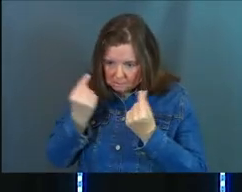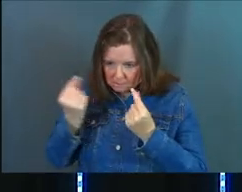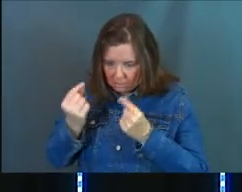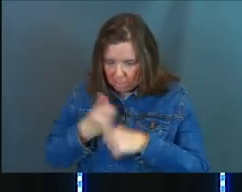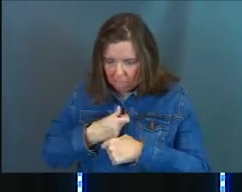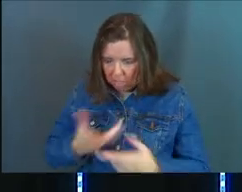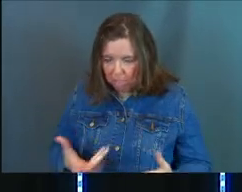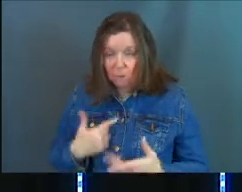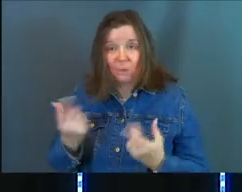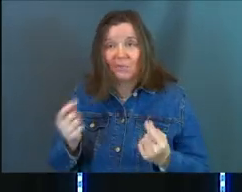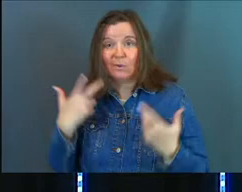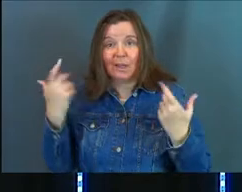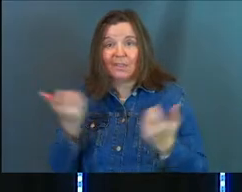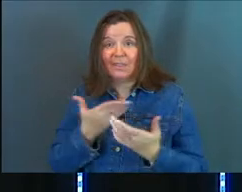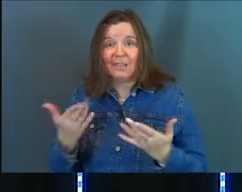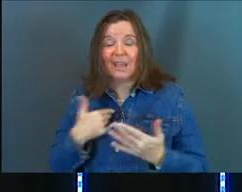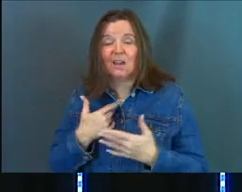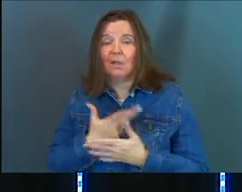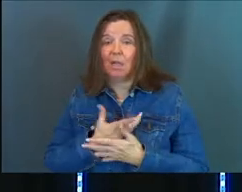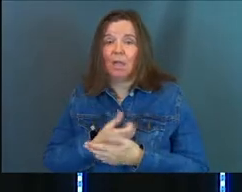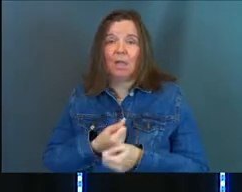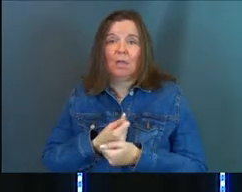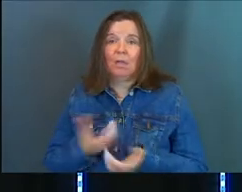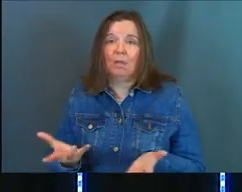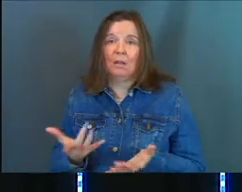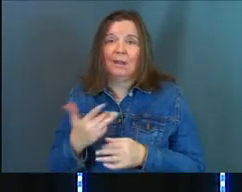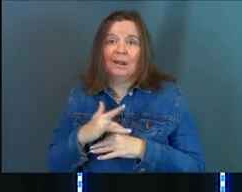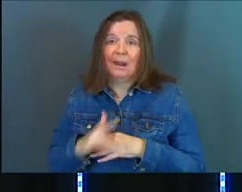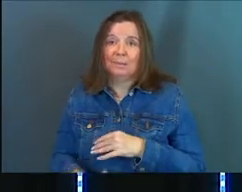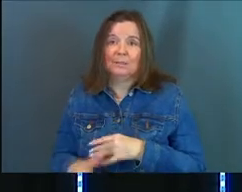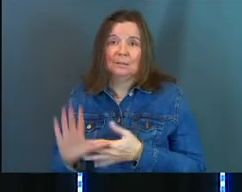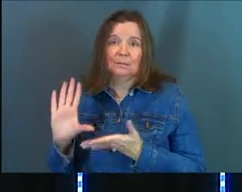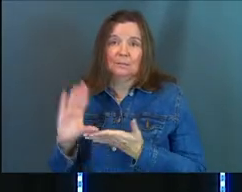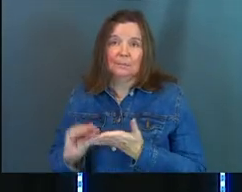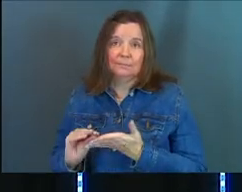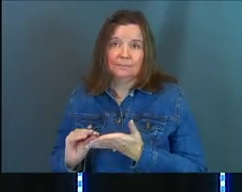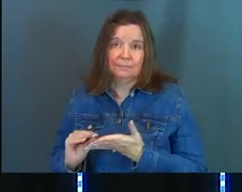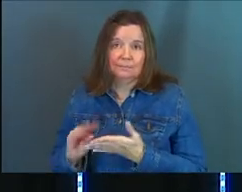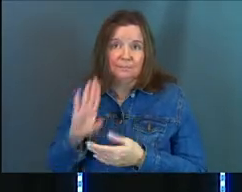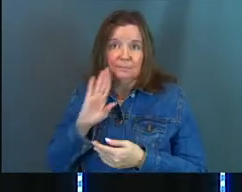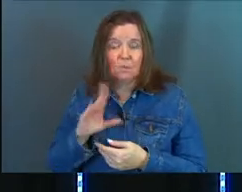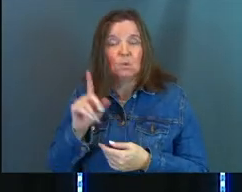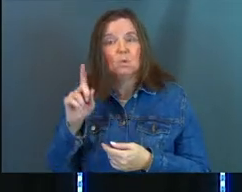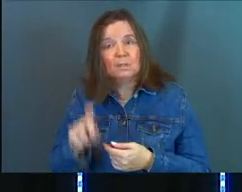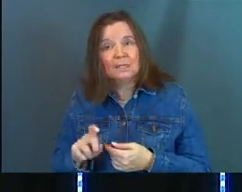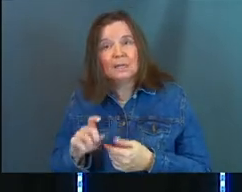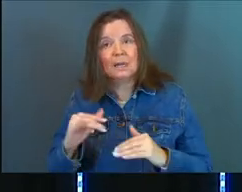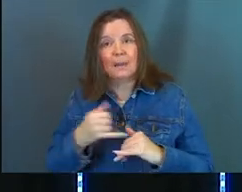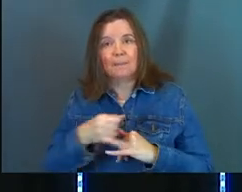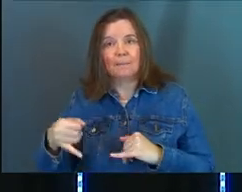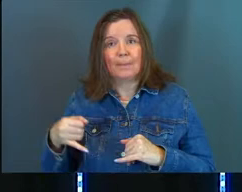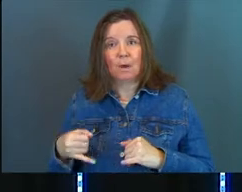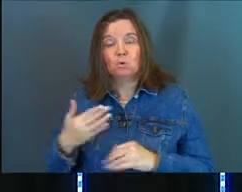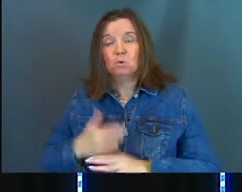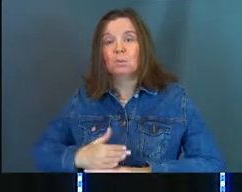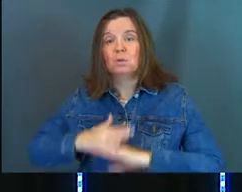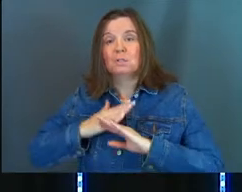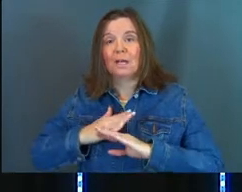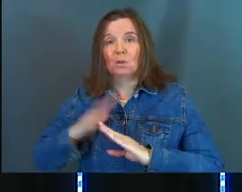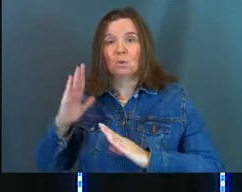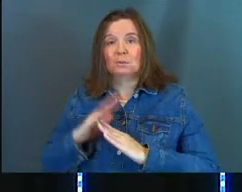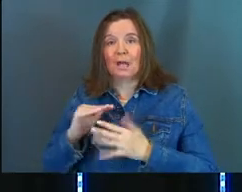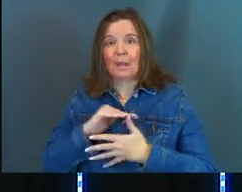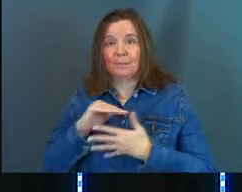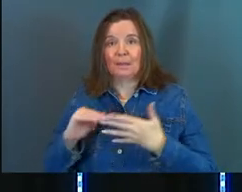that God wants you to do, and you'll run out of an empty cup. And so you need boundaries to protect those